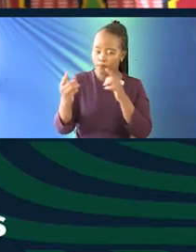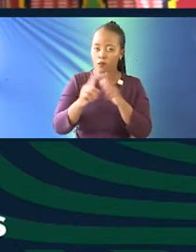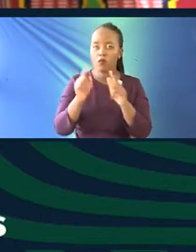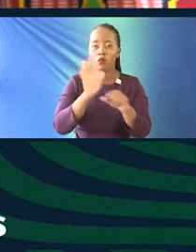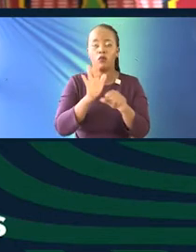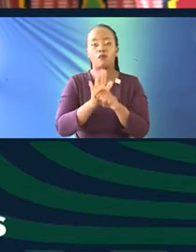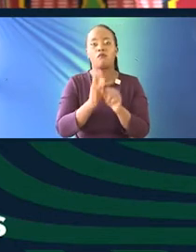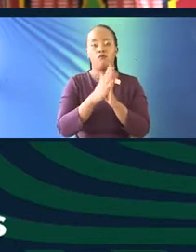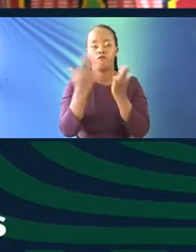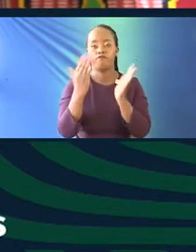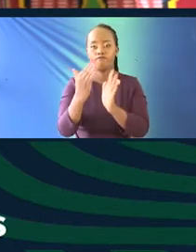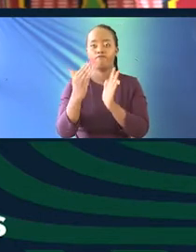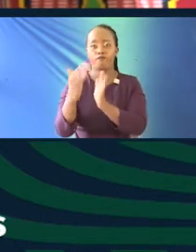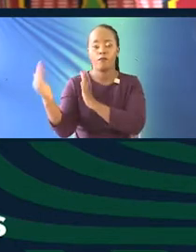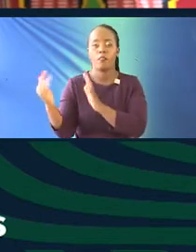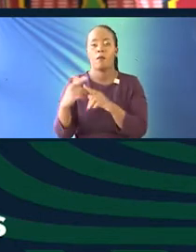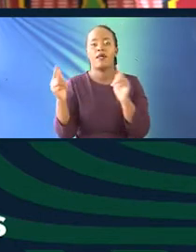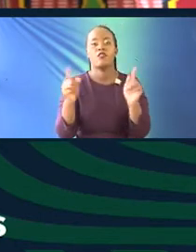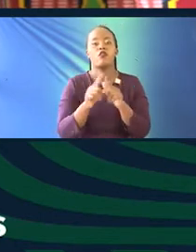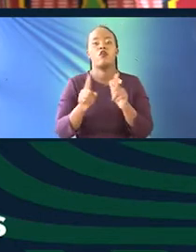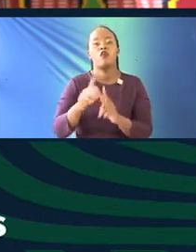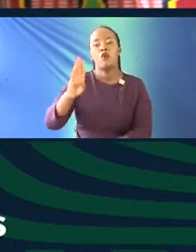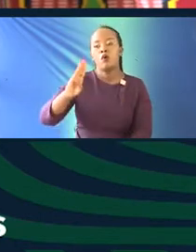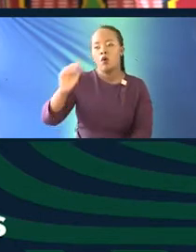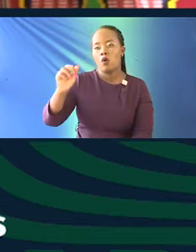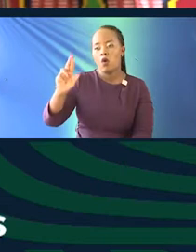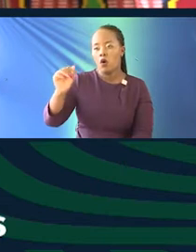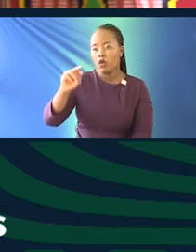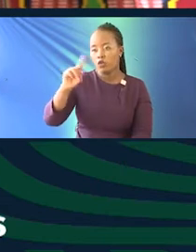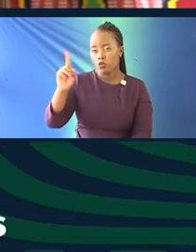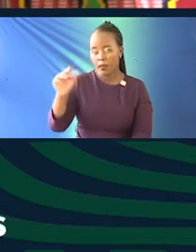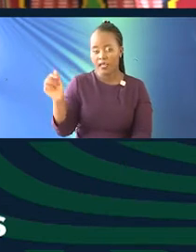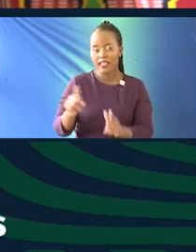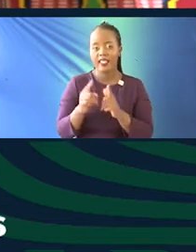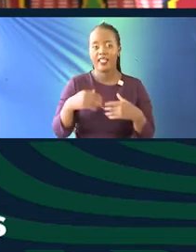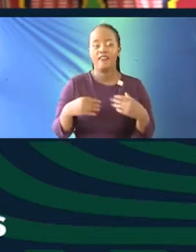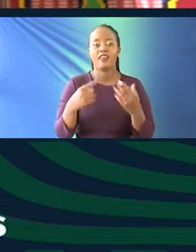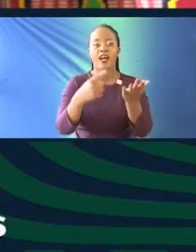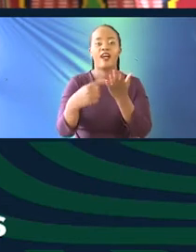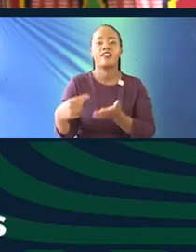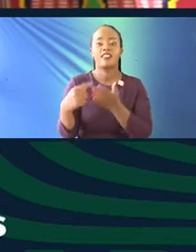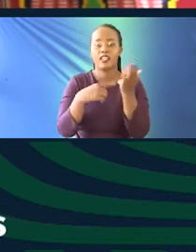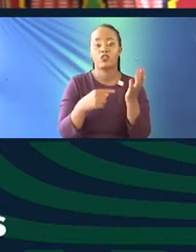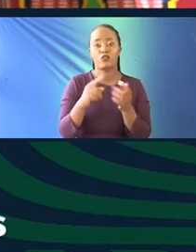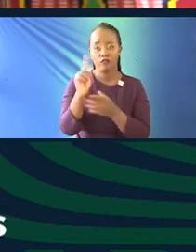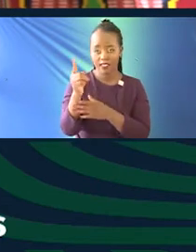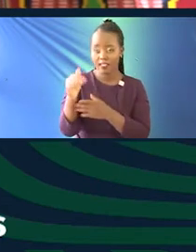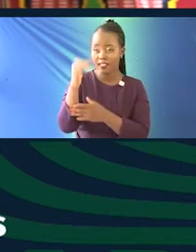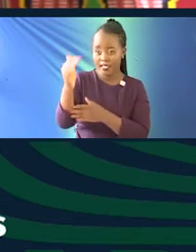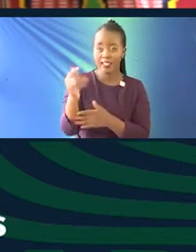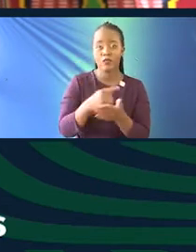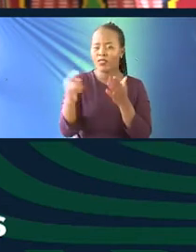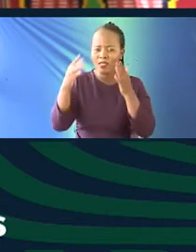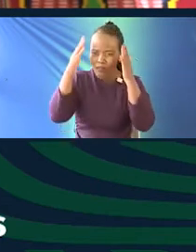across all three libraries. Baraza Media Lab are co-curating panel discussions with us. The first one is next week, and